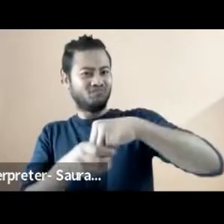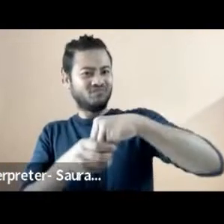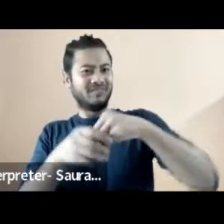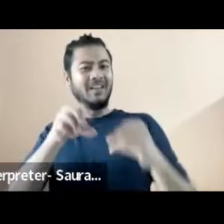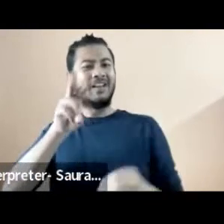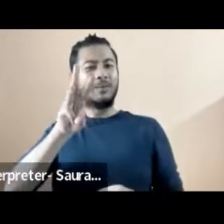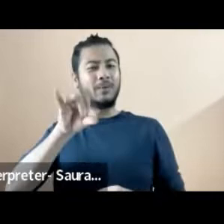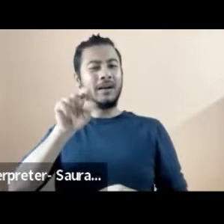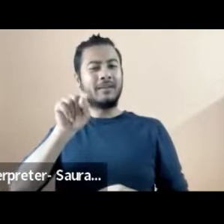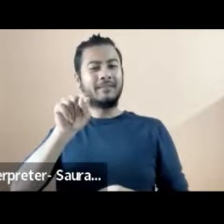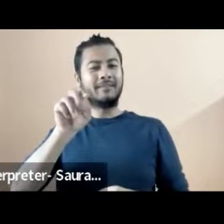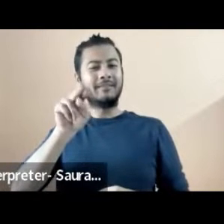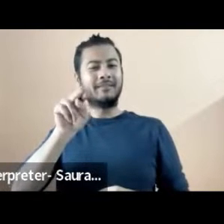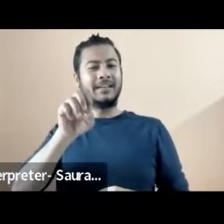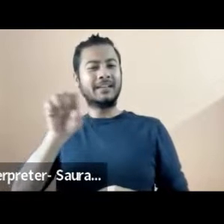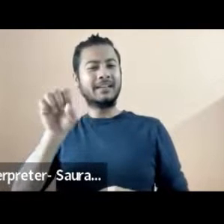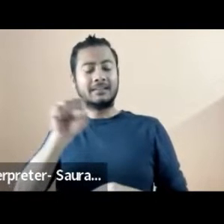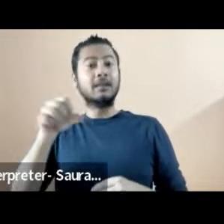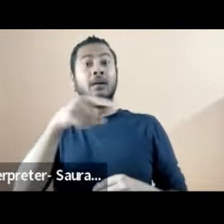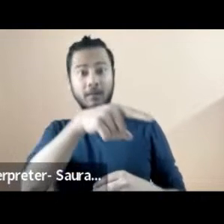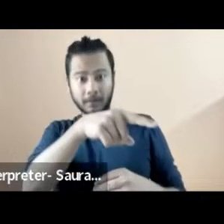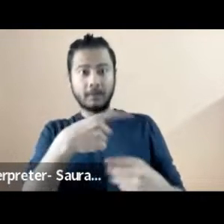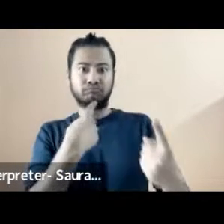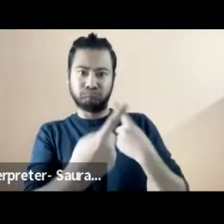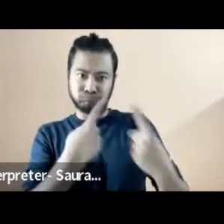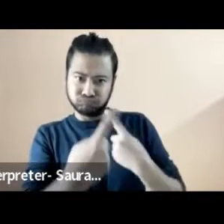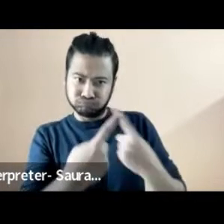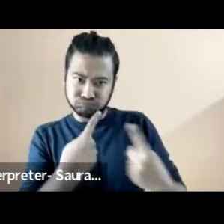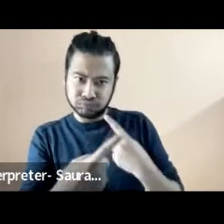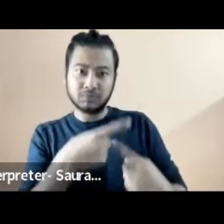with defining the themes. And then we